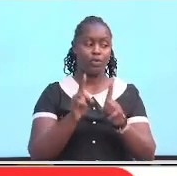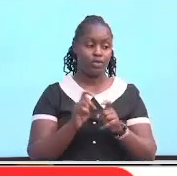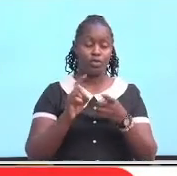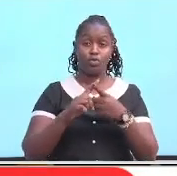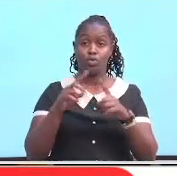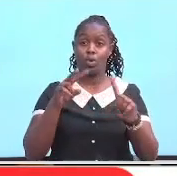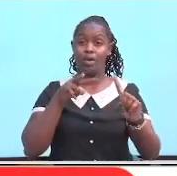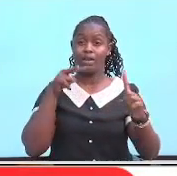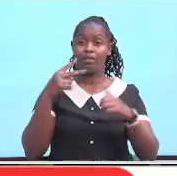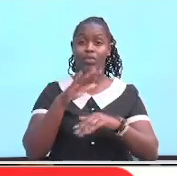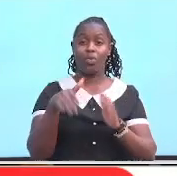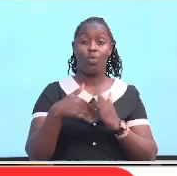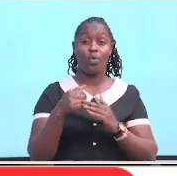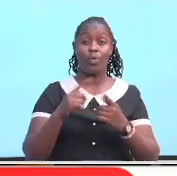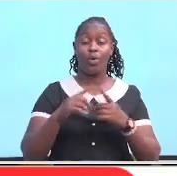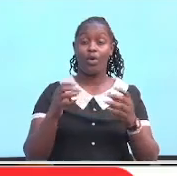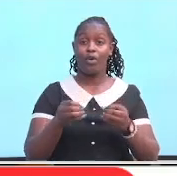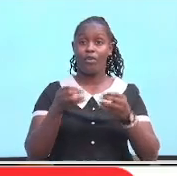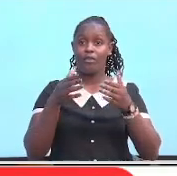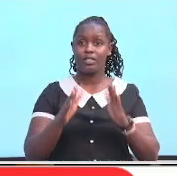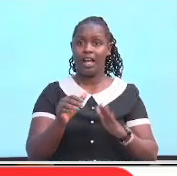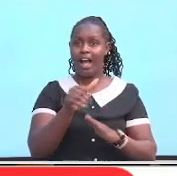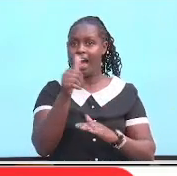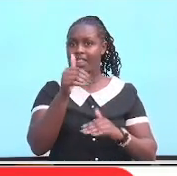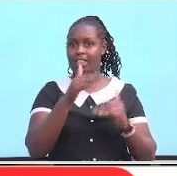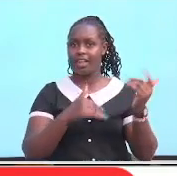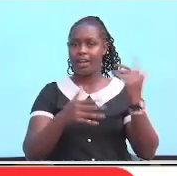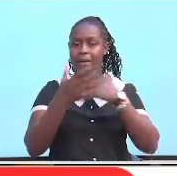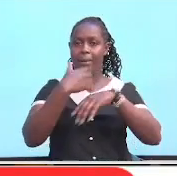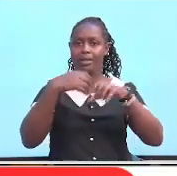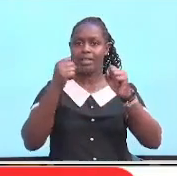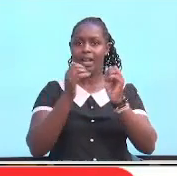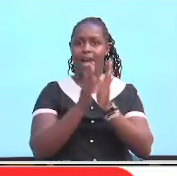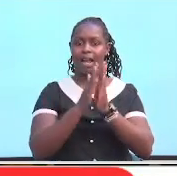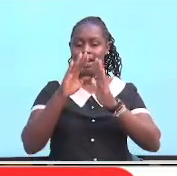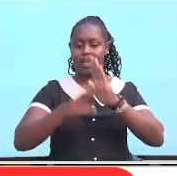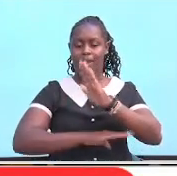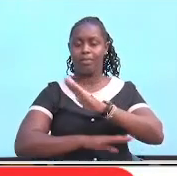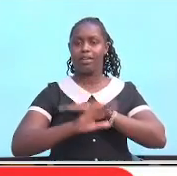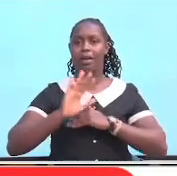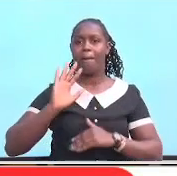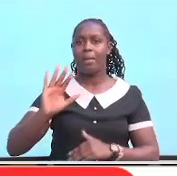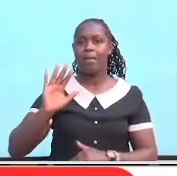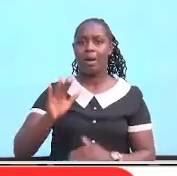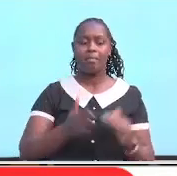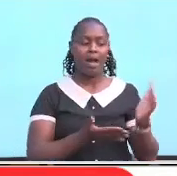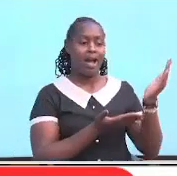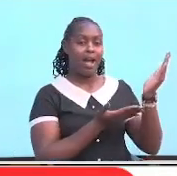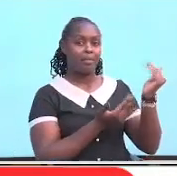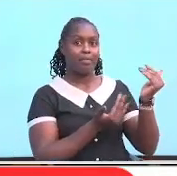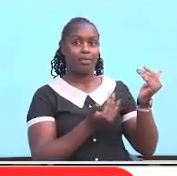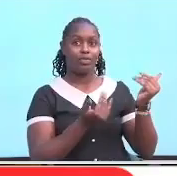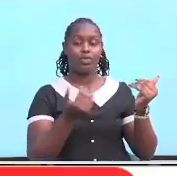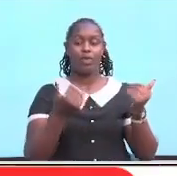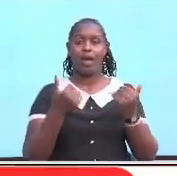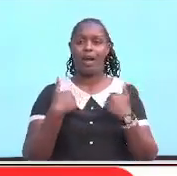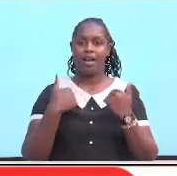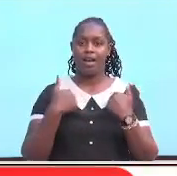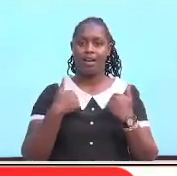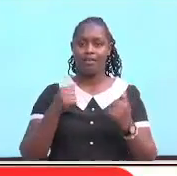all state officers, apart from the president and his deputy, are expected to receive a salary increase. Take a